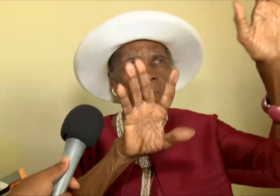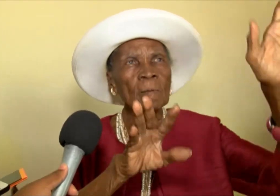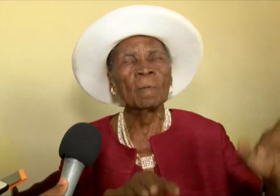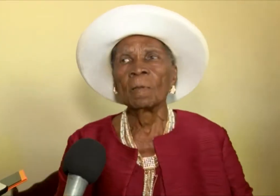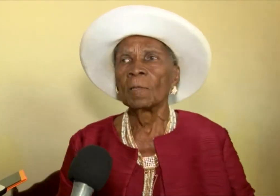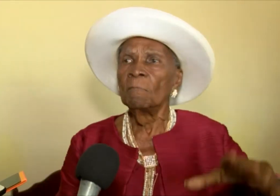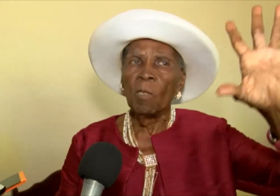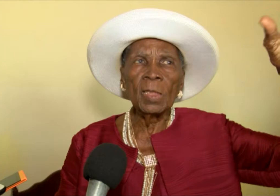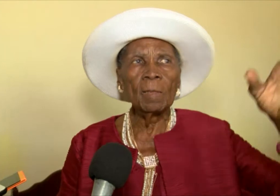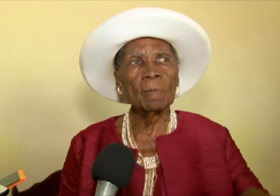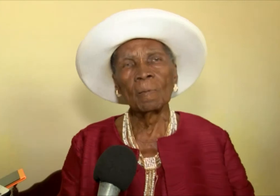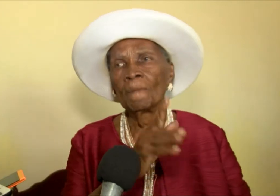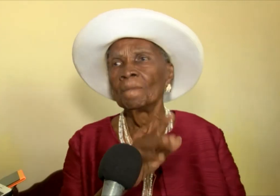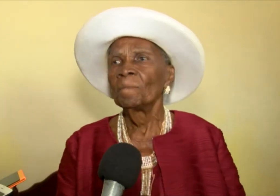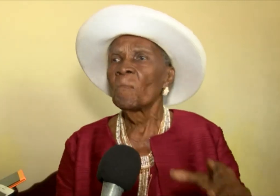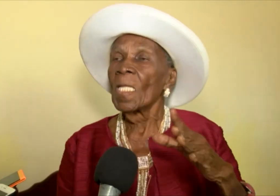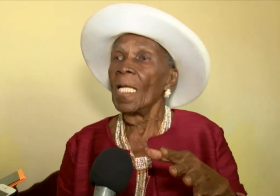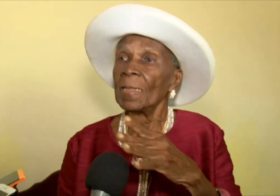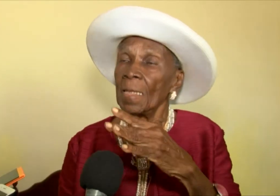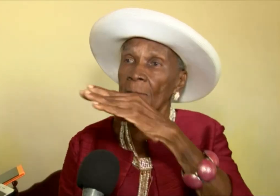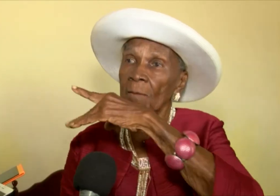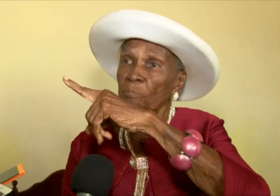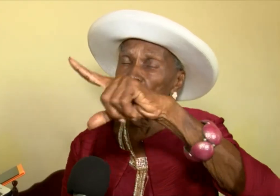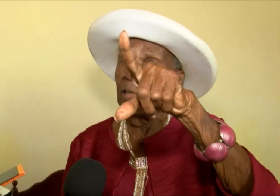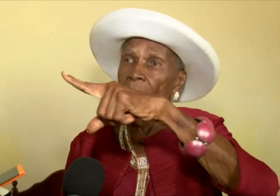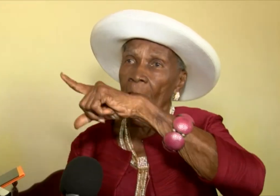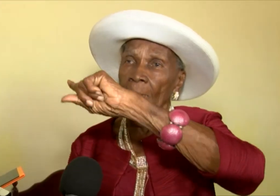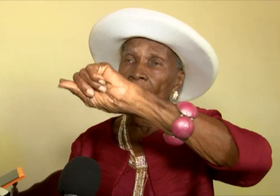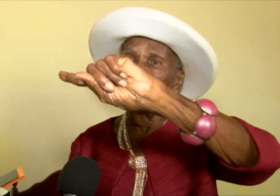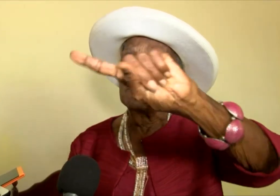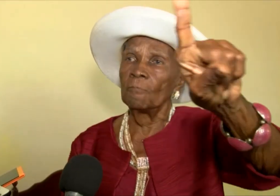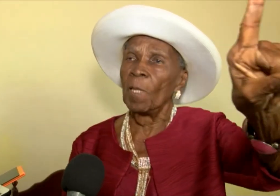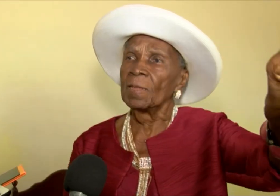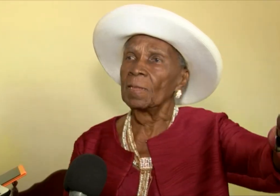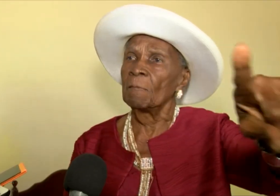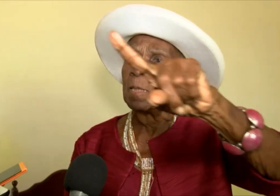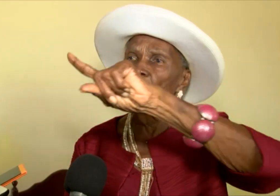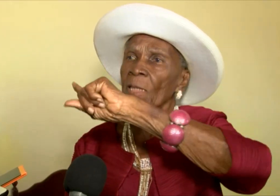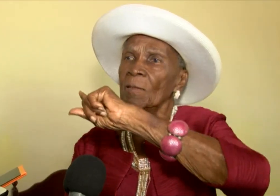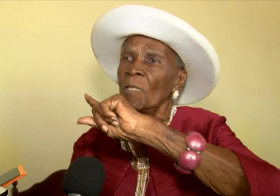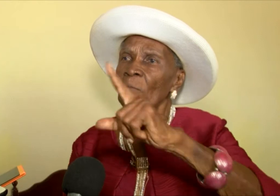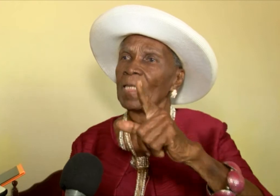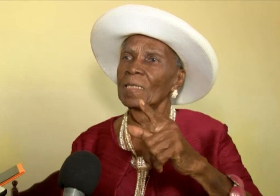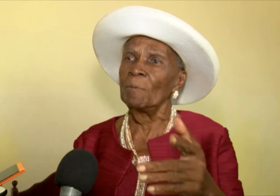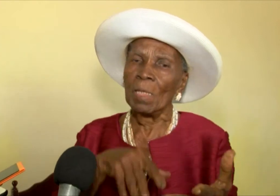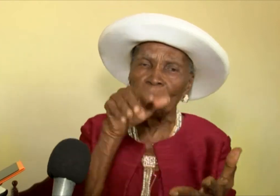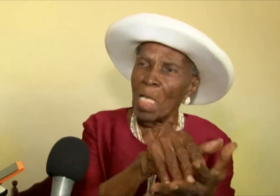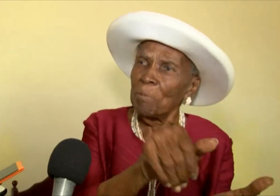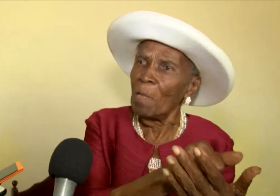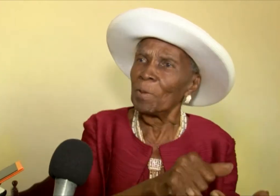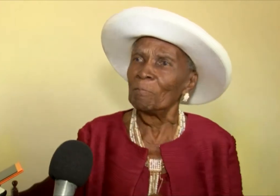Morning, good morning, and the people in the buses and minibus, when they see